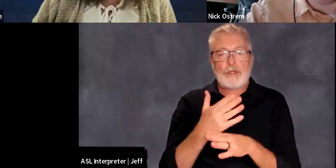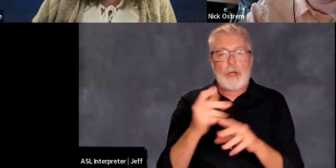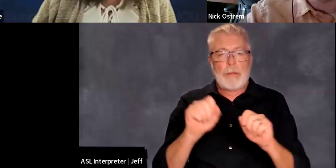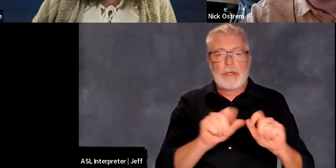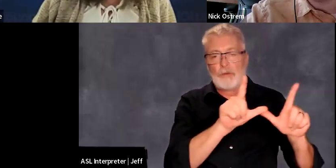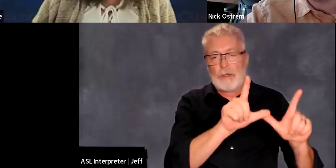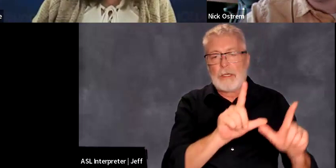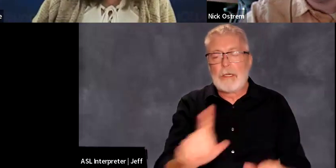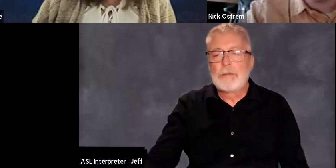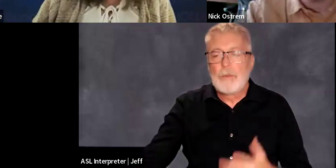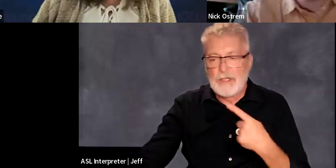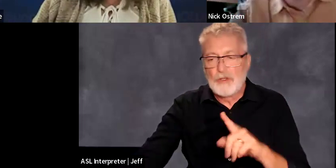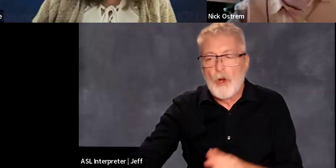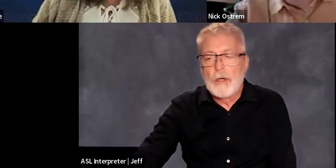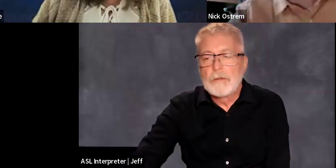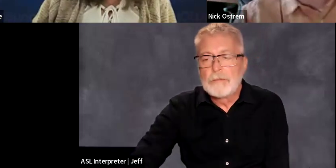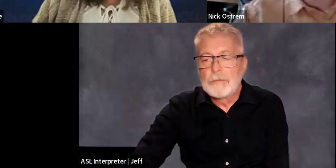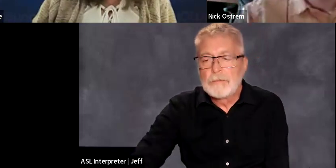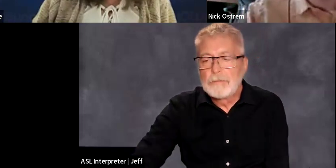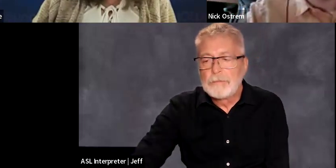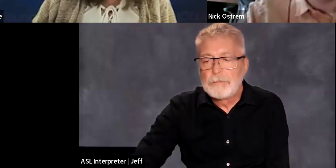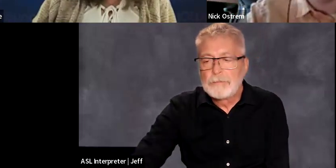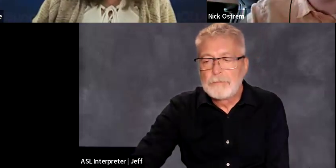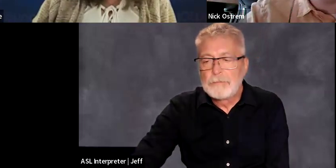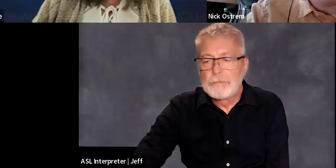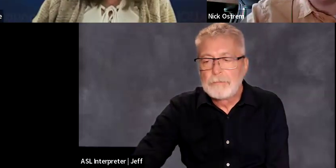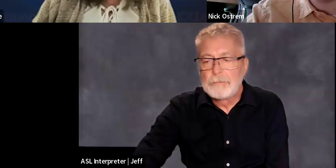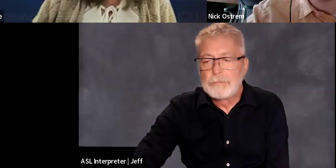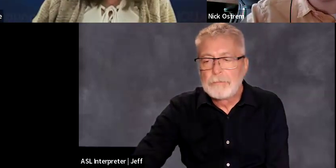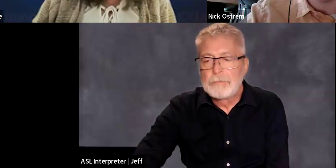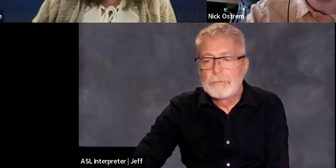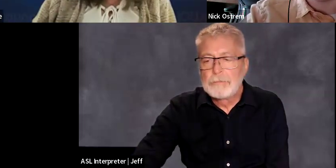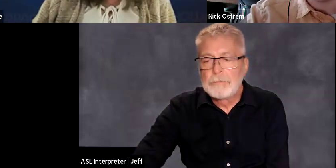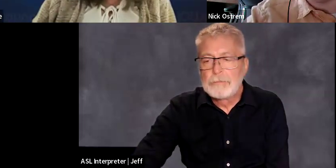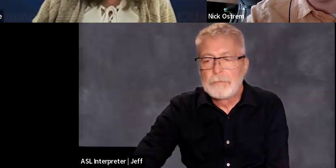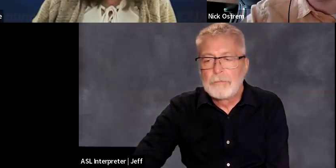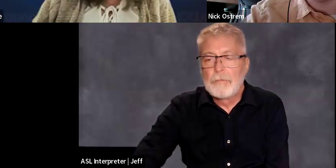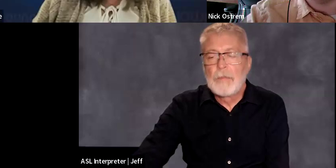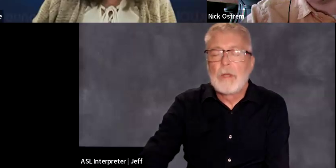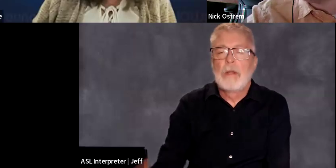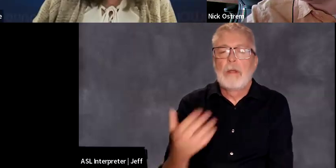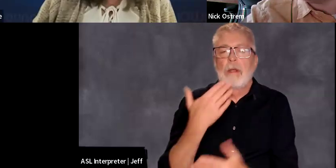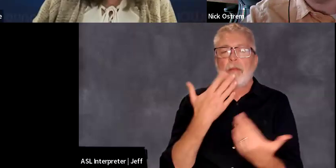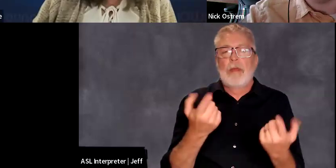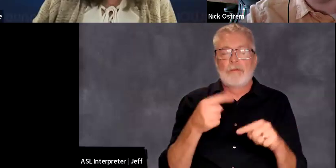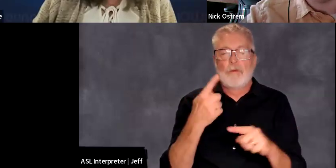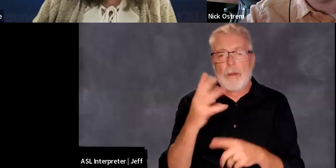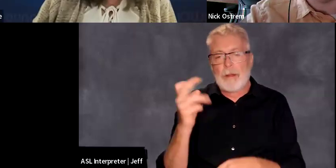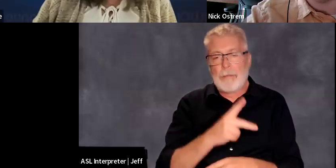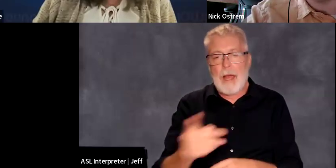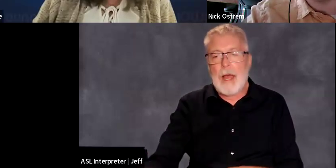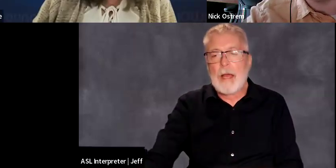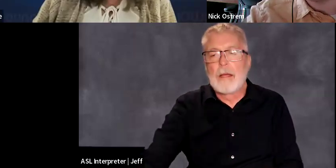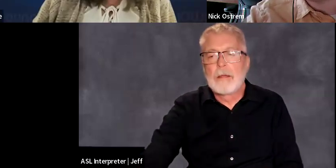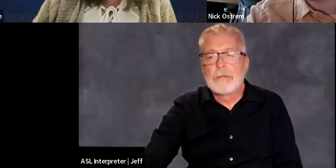can go get started. So thanks everybody for coming back. I'm glad that